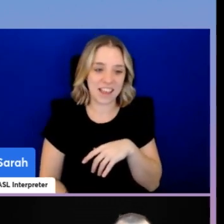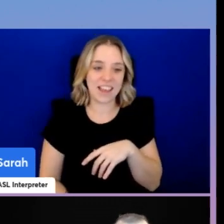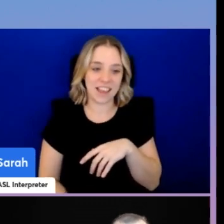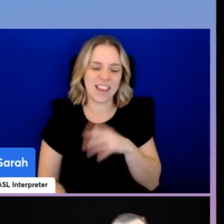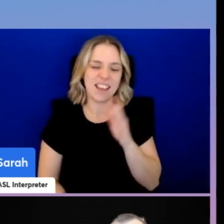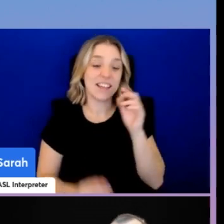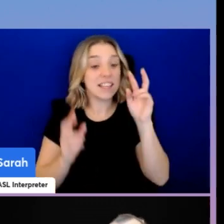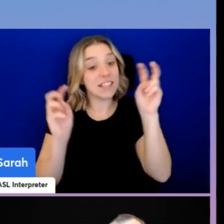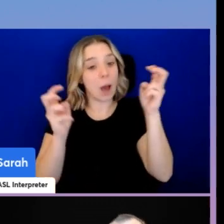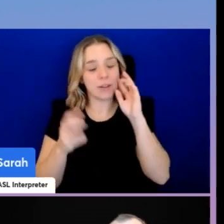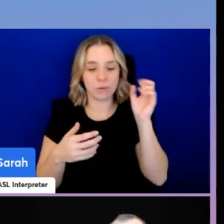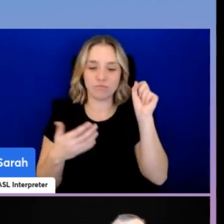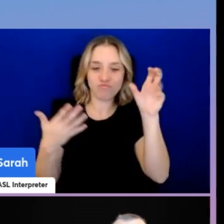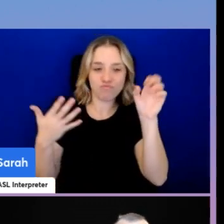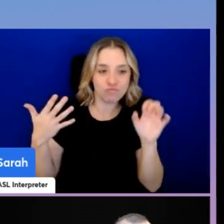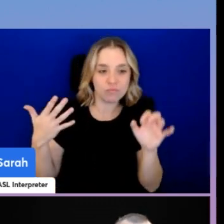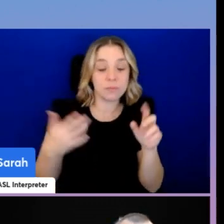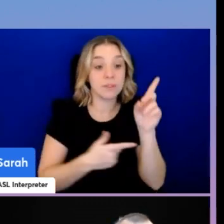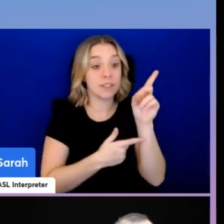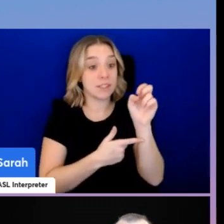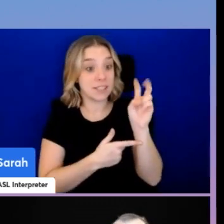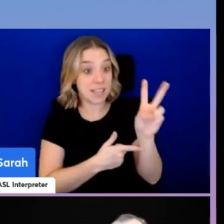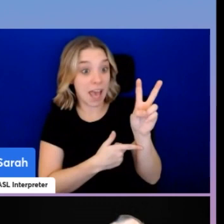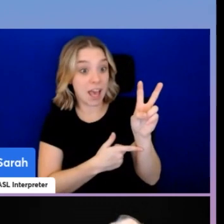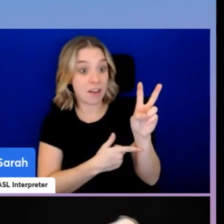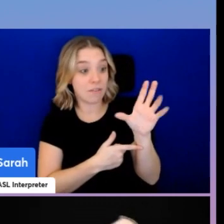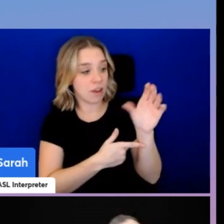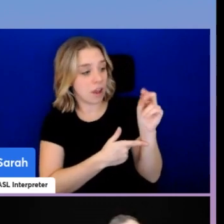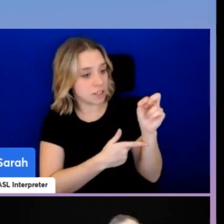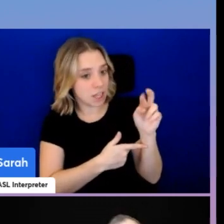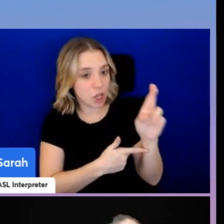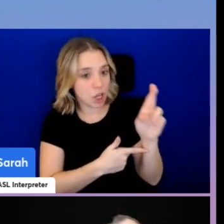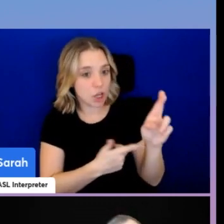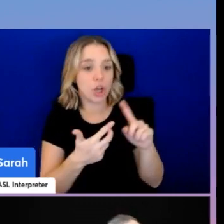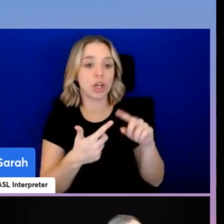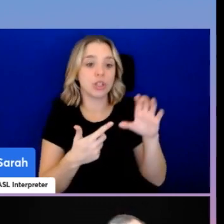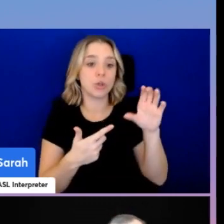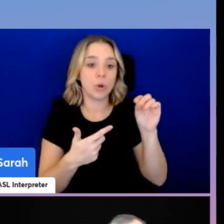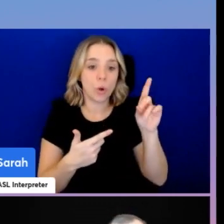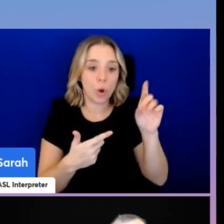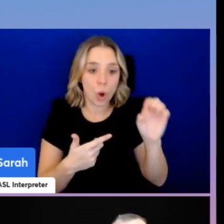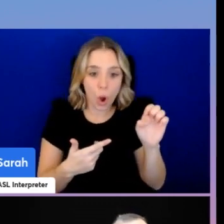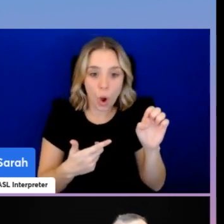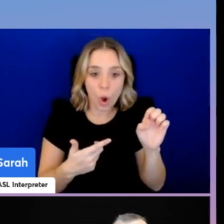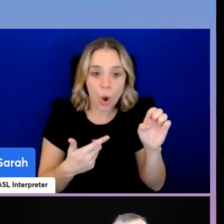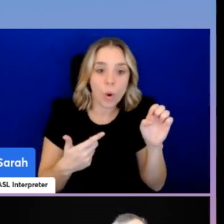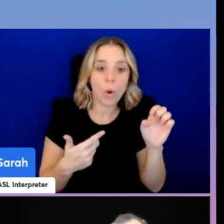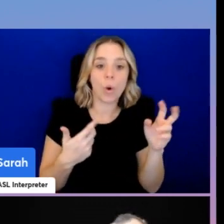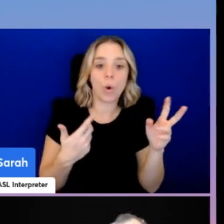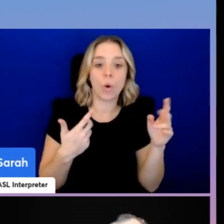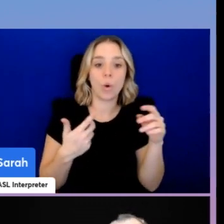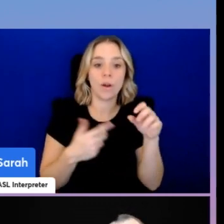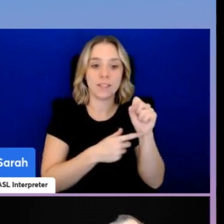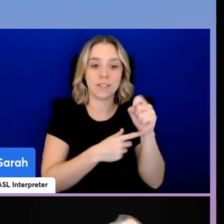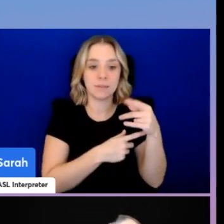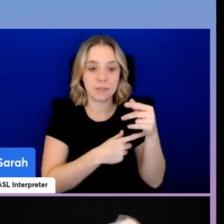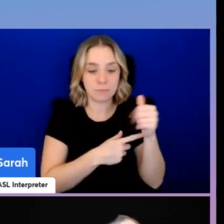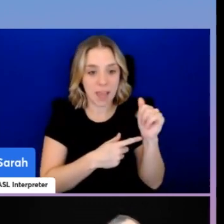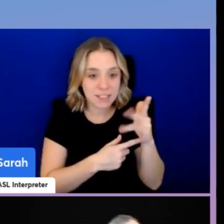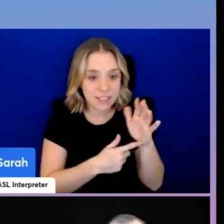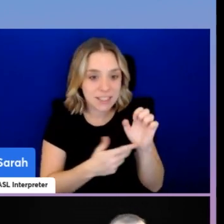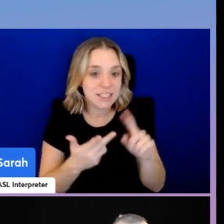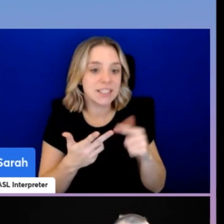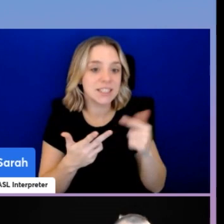cover is dev containers, code spaces, GitHub Actions, Terraform Sec from